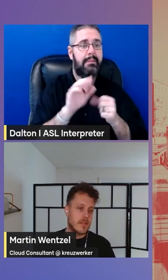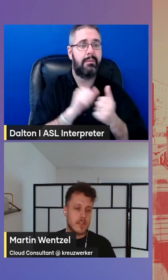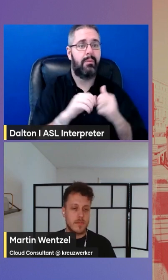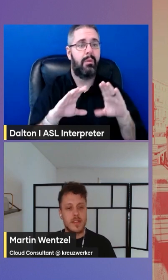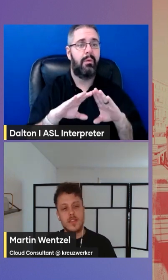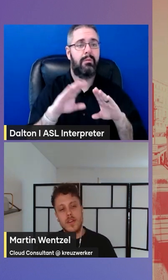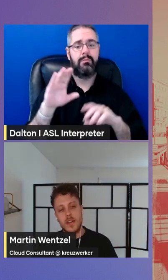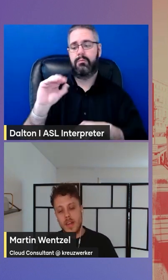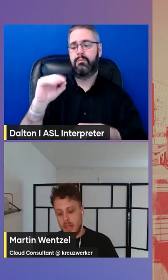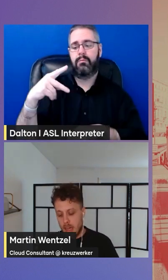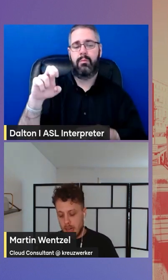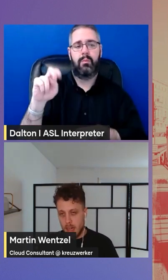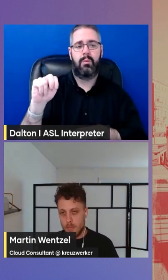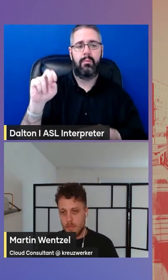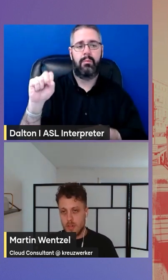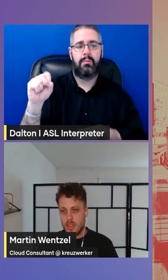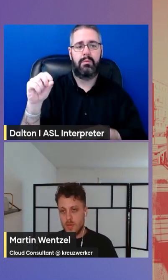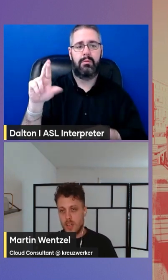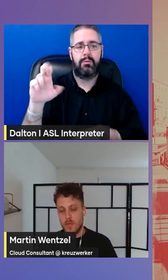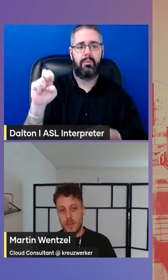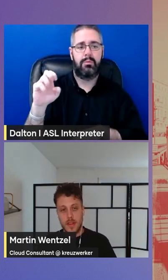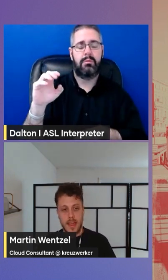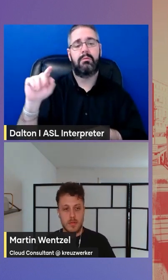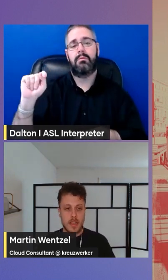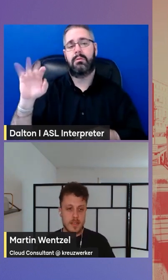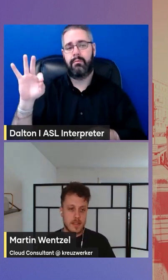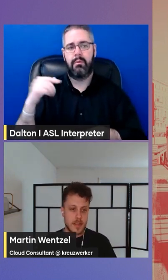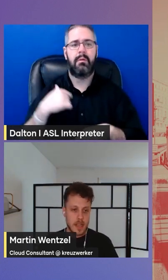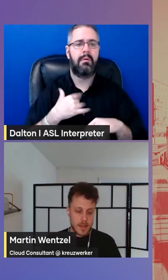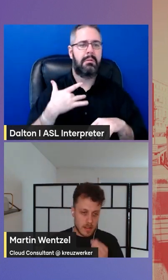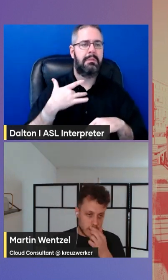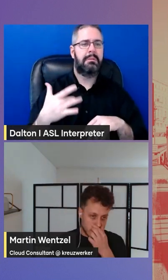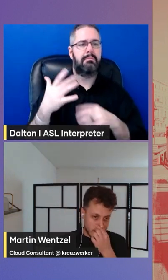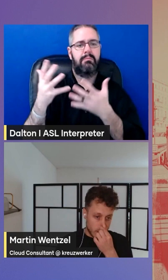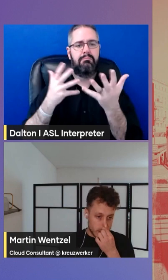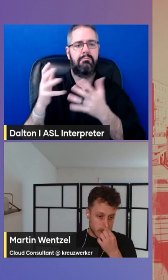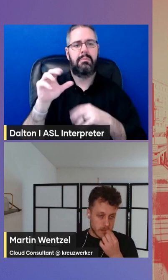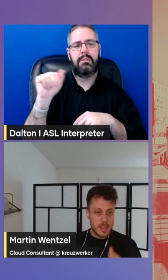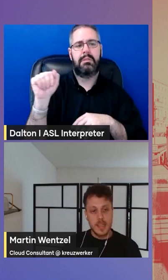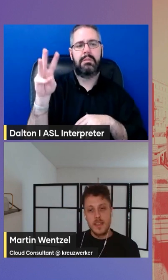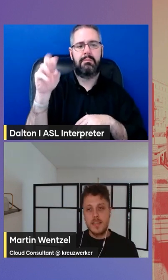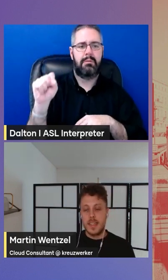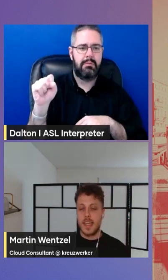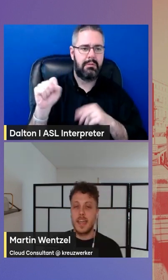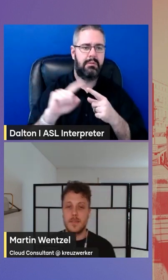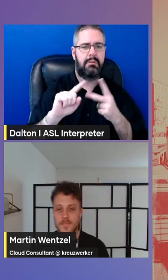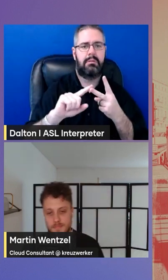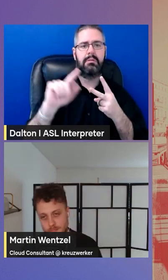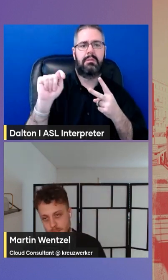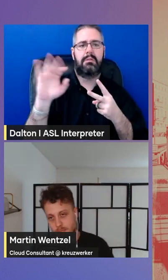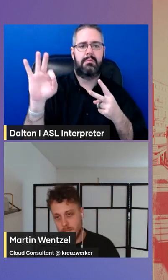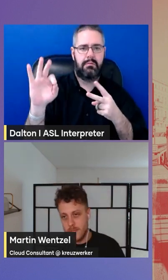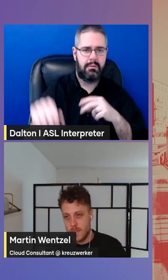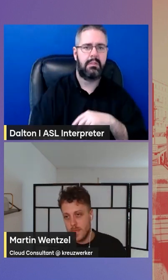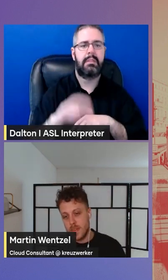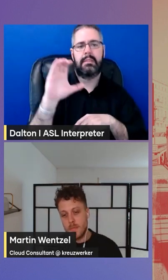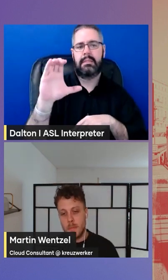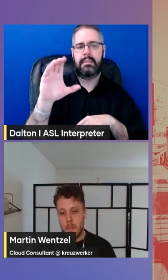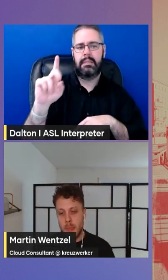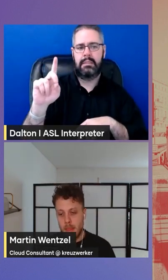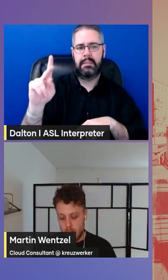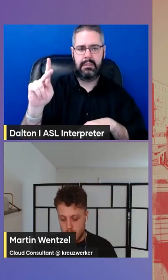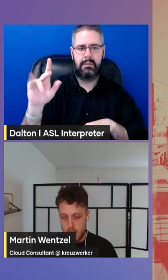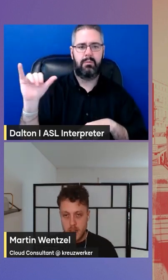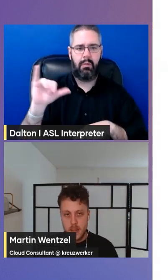and Terraform and so on, I'm mostly working with AWS and Terraform and also CDK.